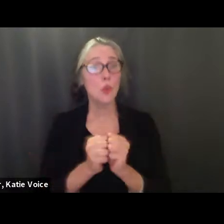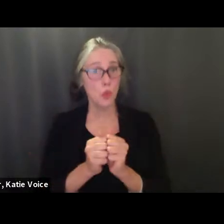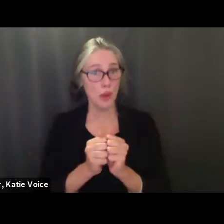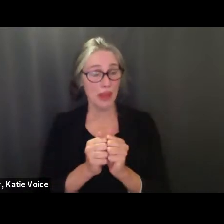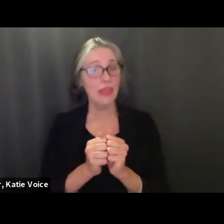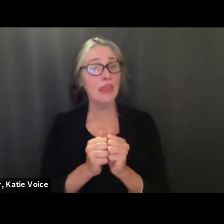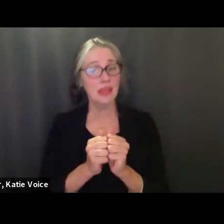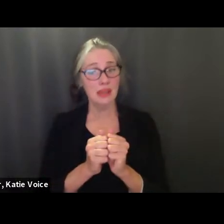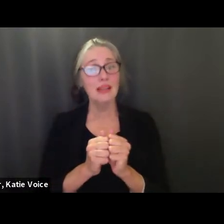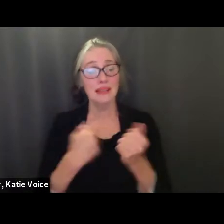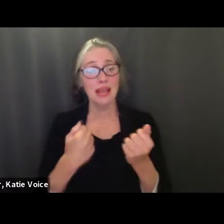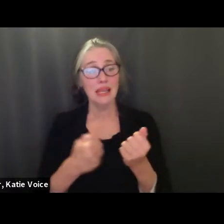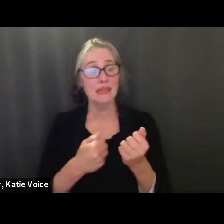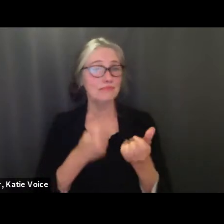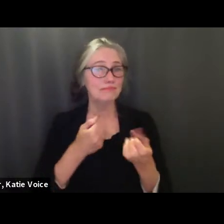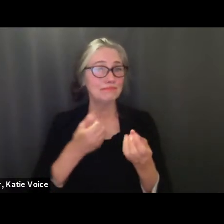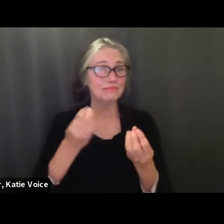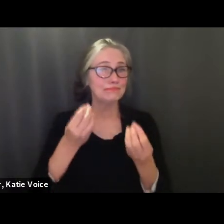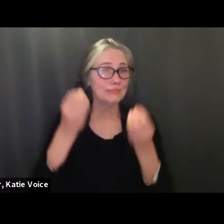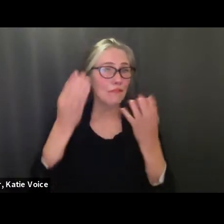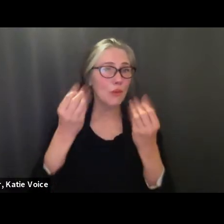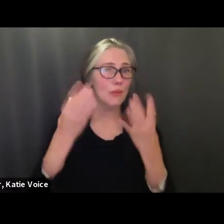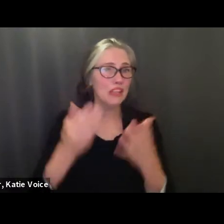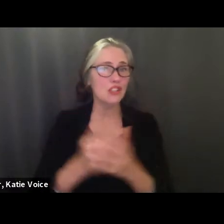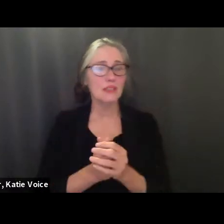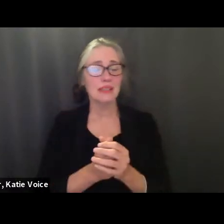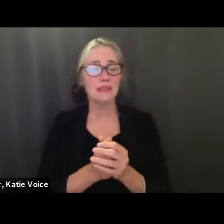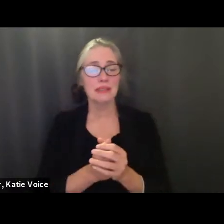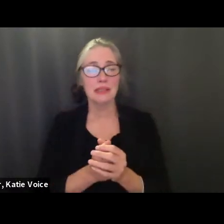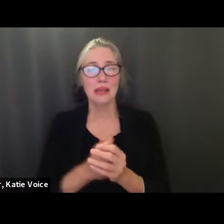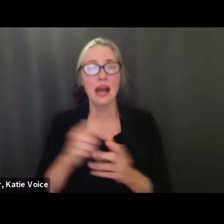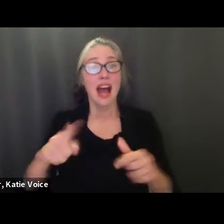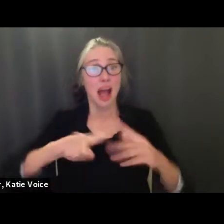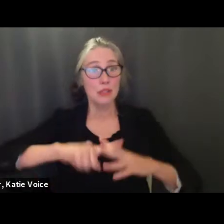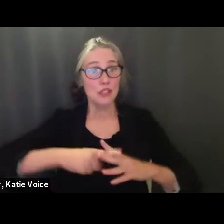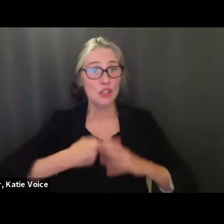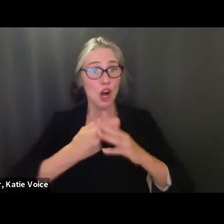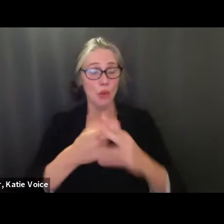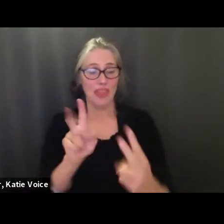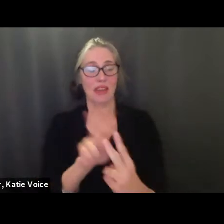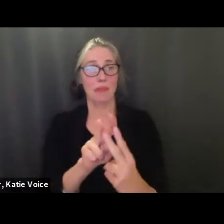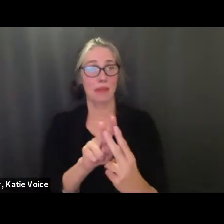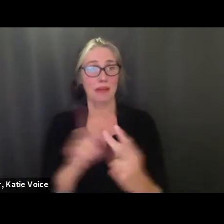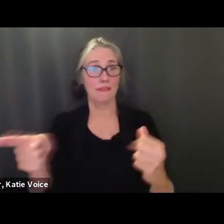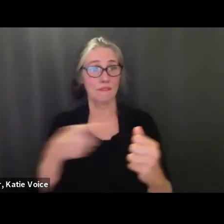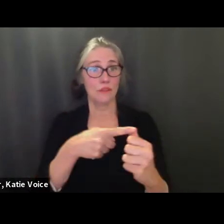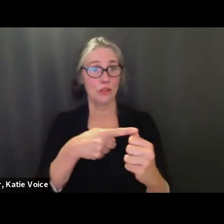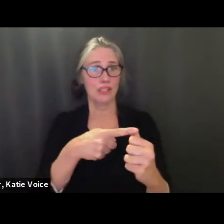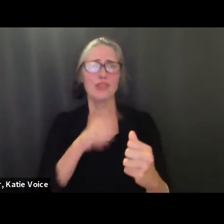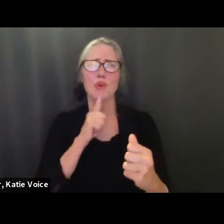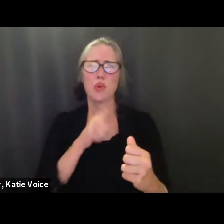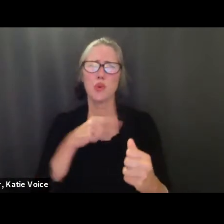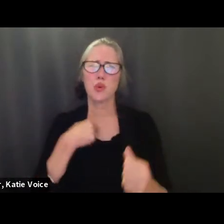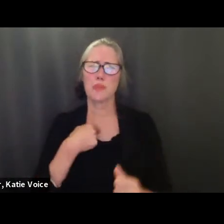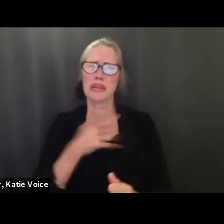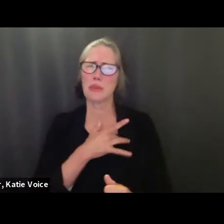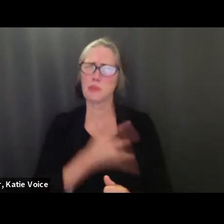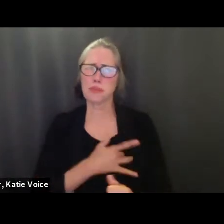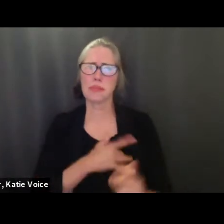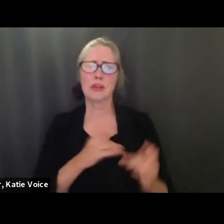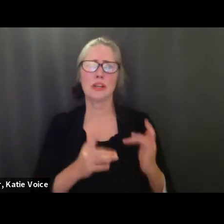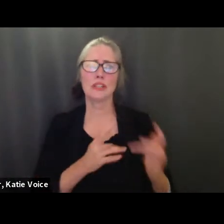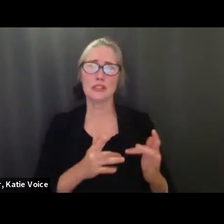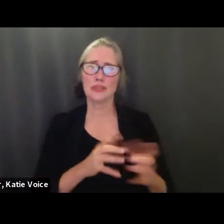And I'd like to start tonight with a couple of items. One that has greatly concerned me over the past couple of